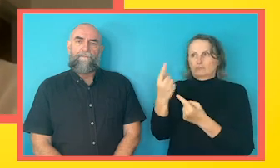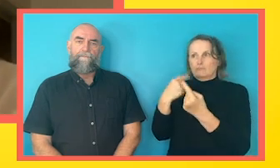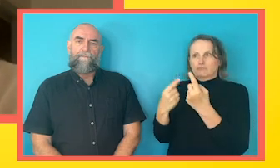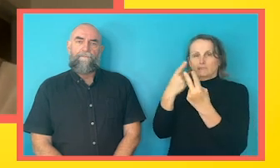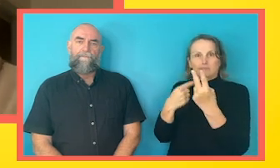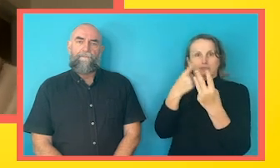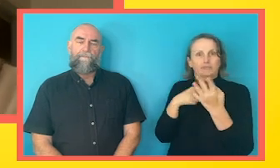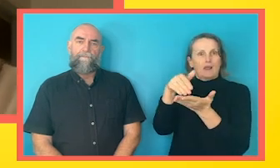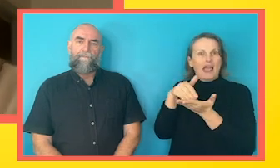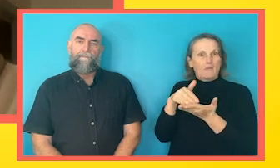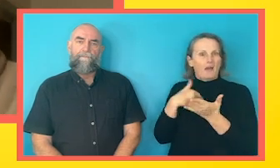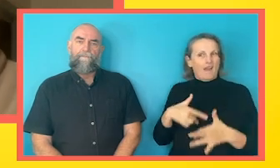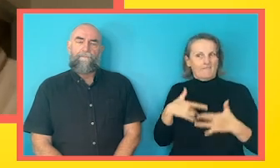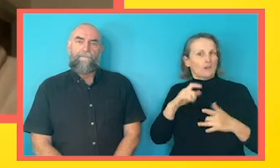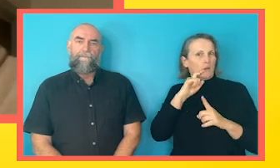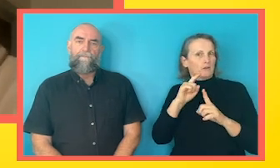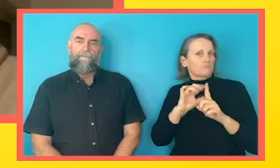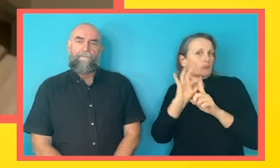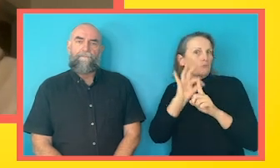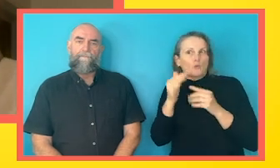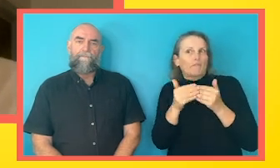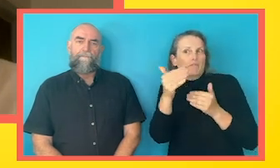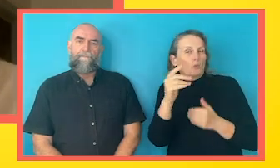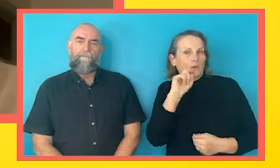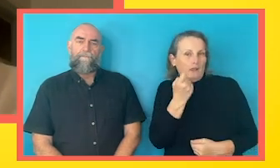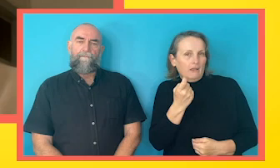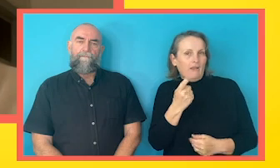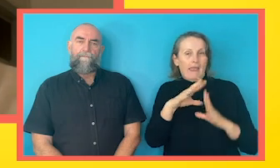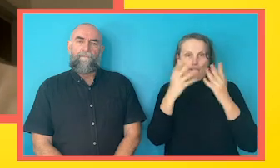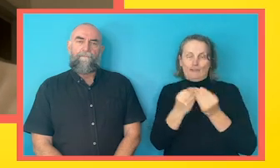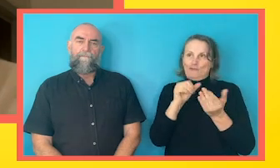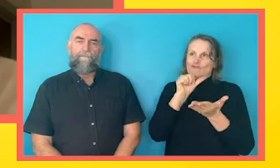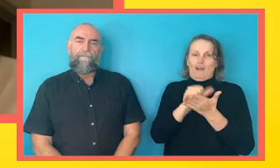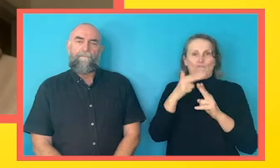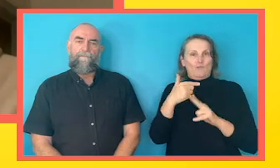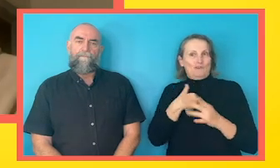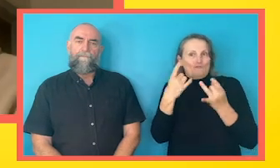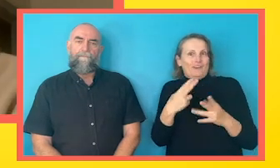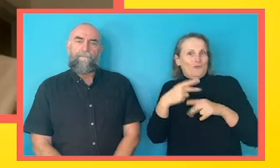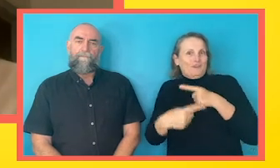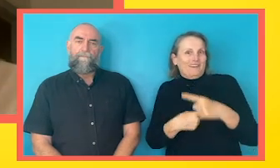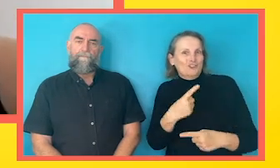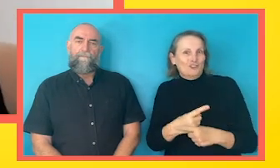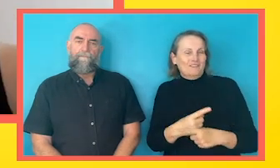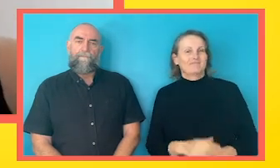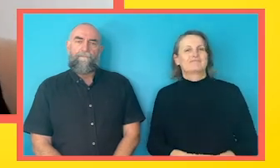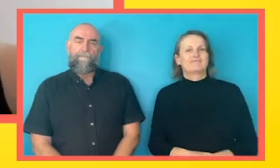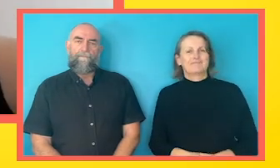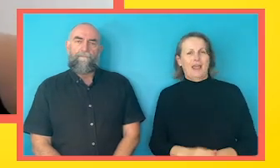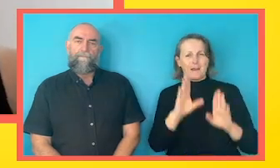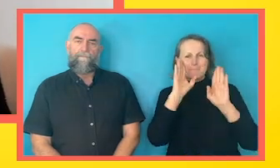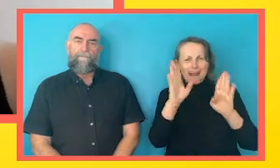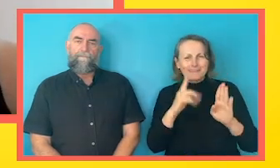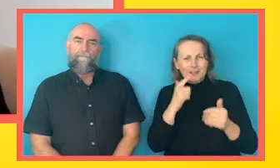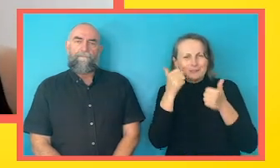how I could really go backwards from here, which is awesome. Everything is going in the right direction for next year. Amazing. That's what you love to